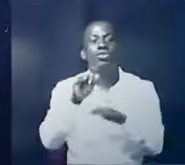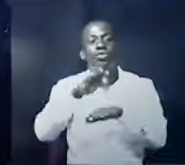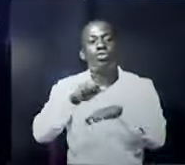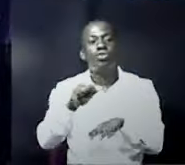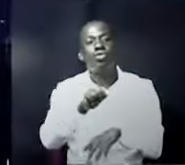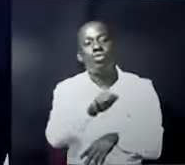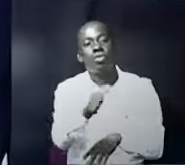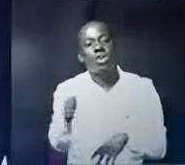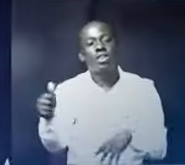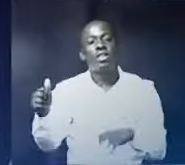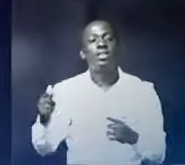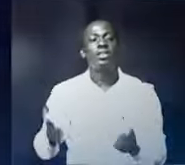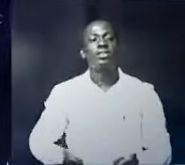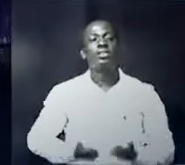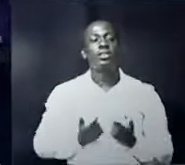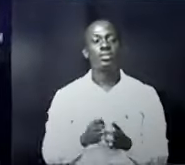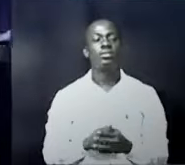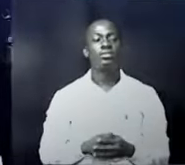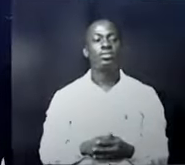life.